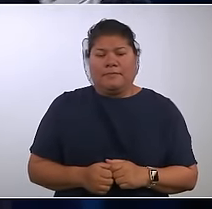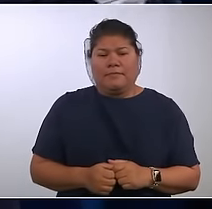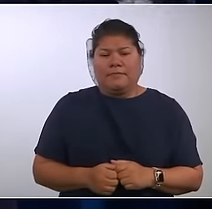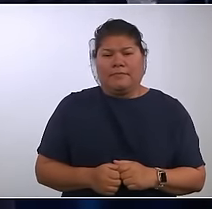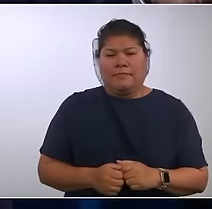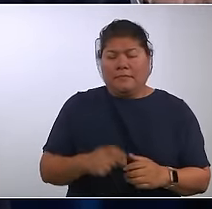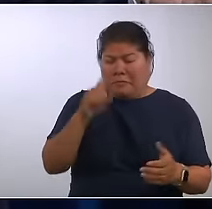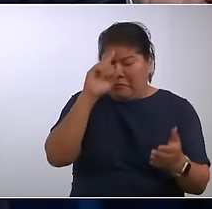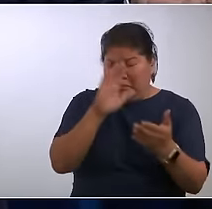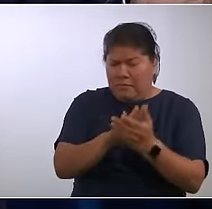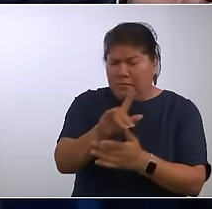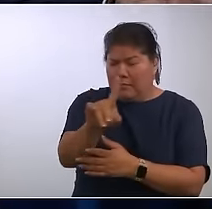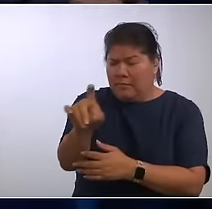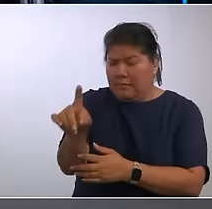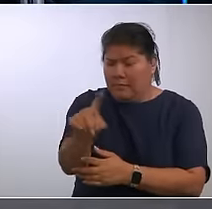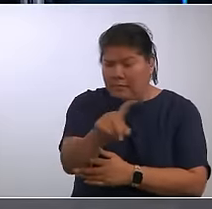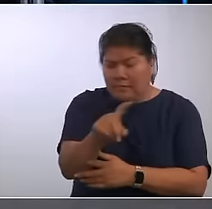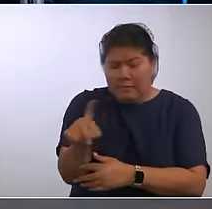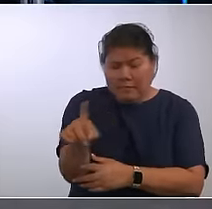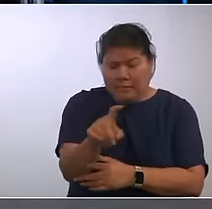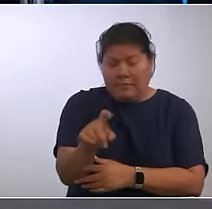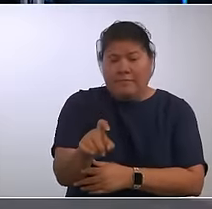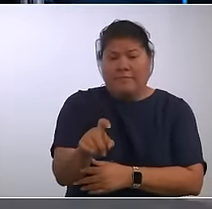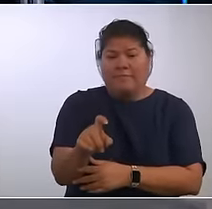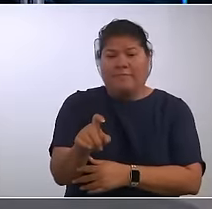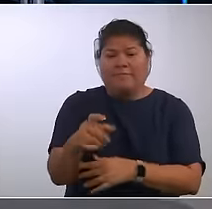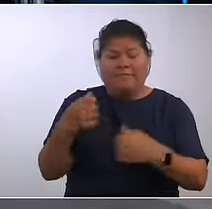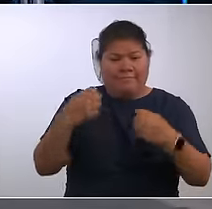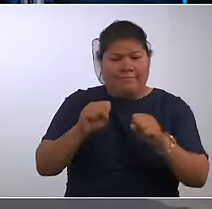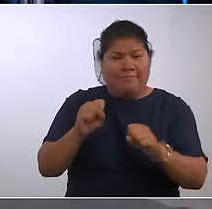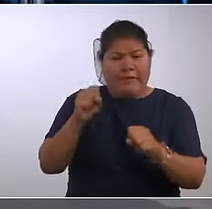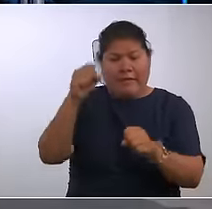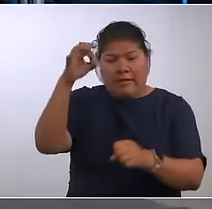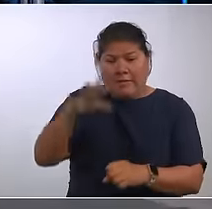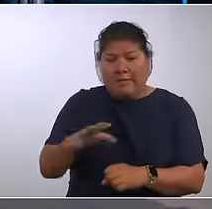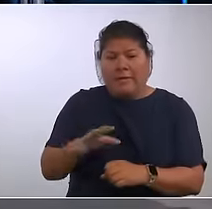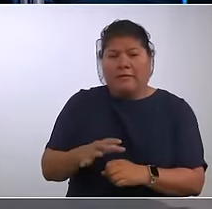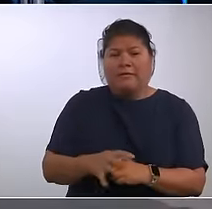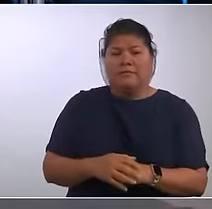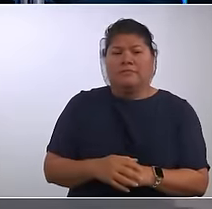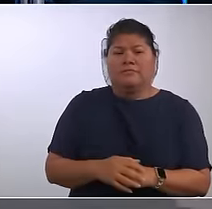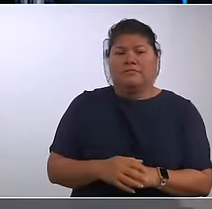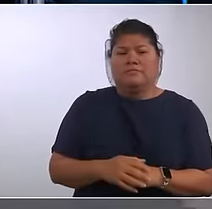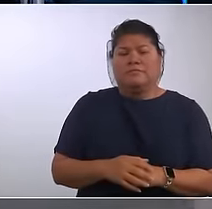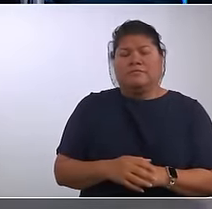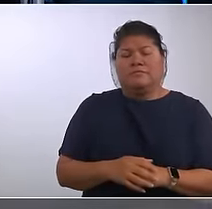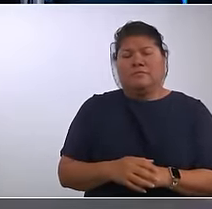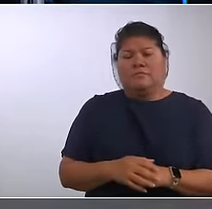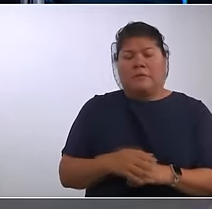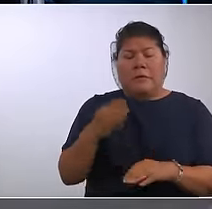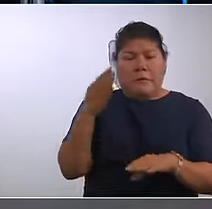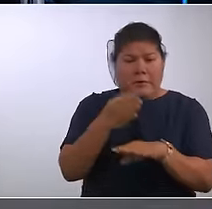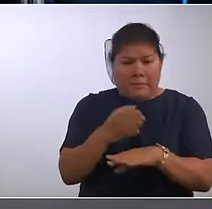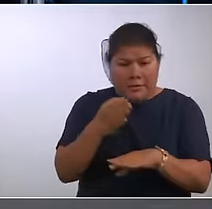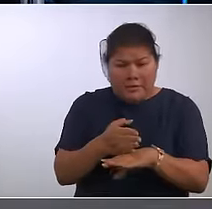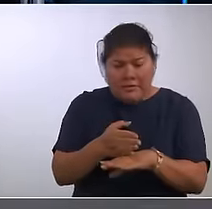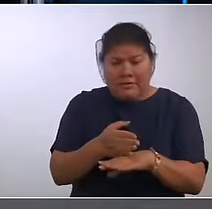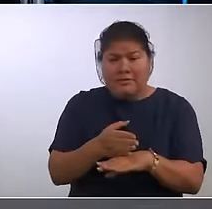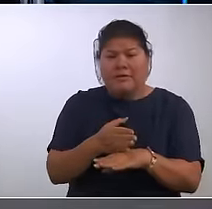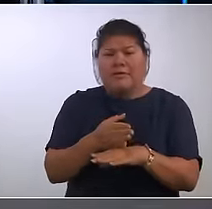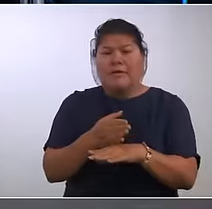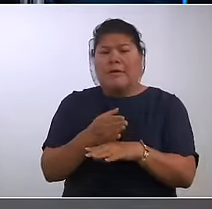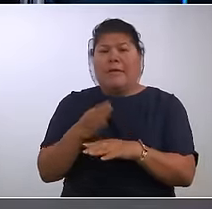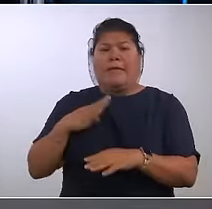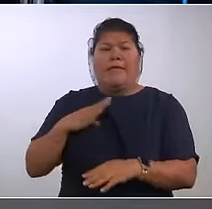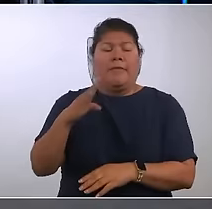Si lo creen, hermanos, do you believe that, church? El esfuerzo de los pastores, the effort of the pastors, de los obispos, the bishops, de